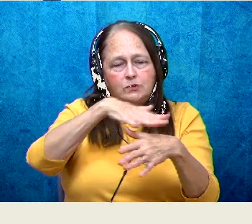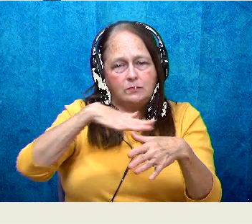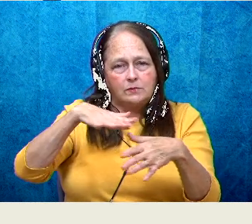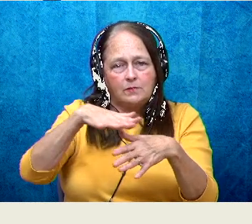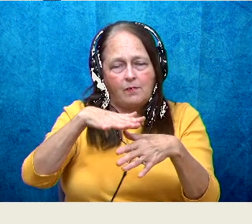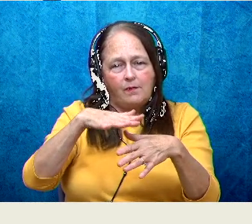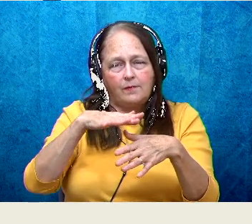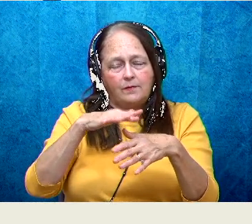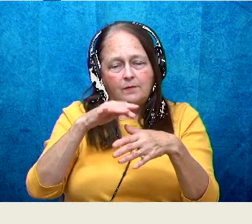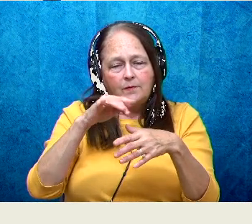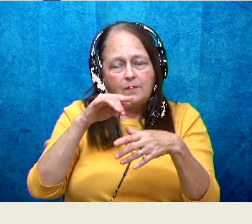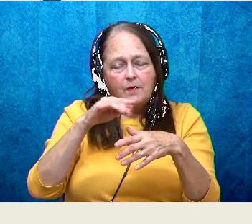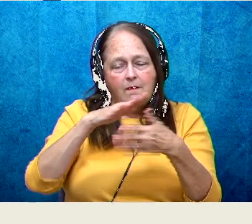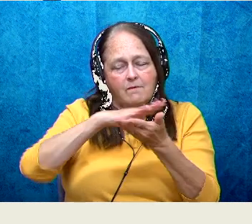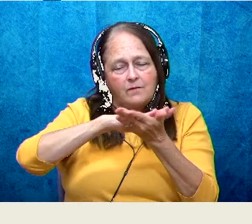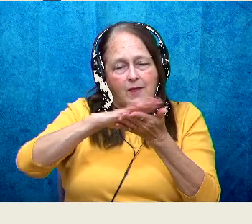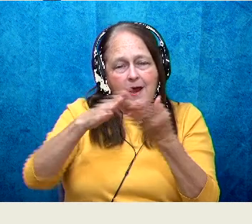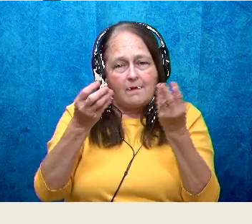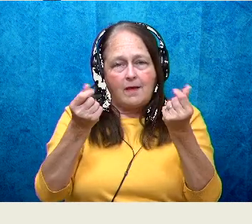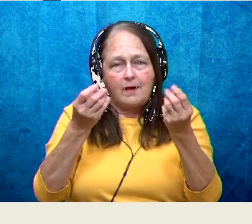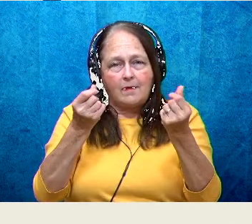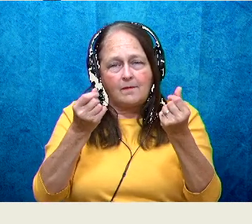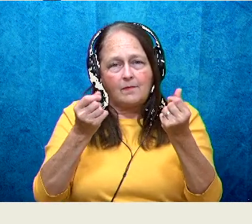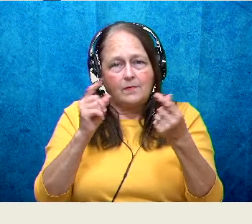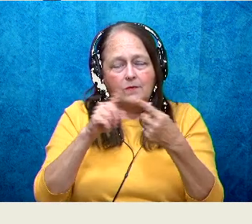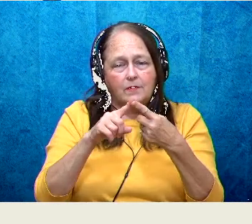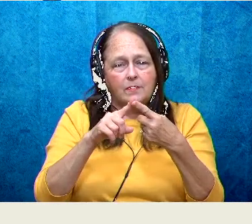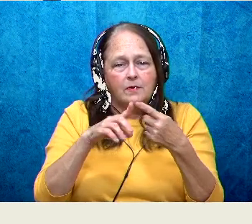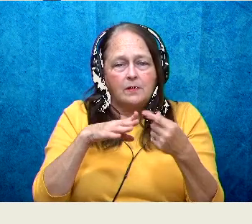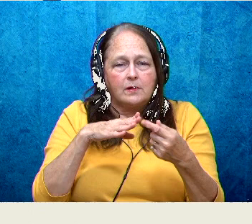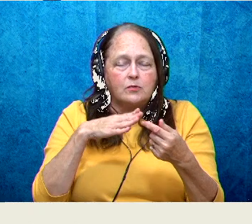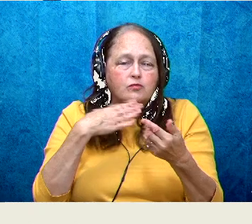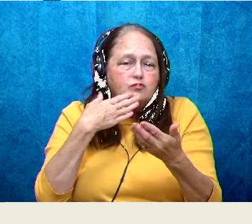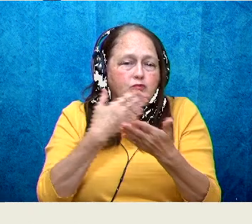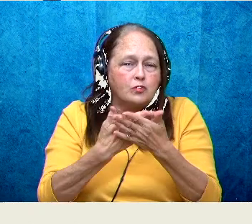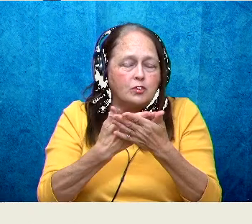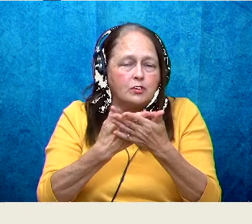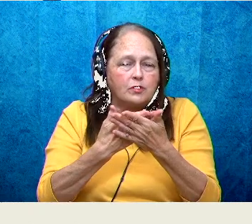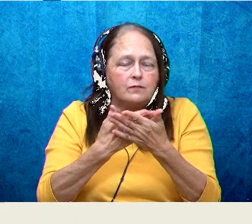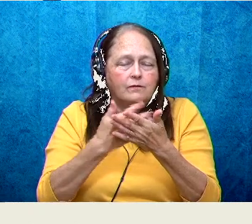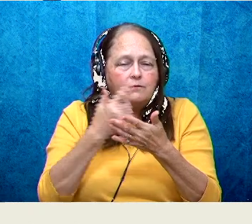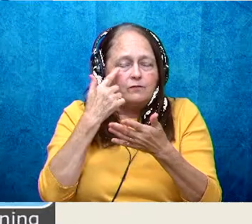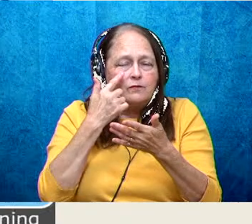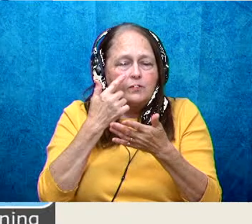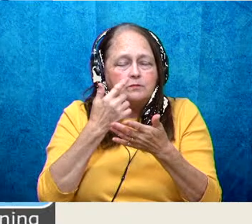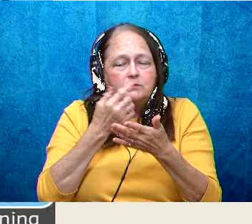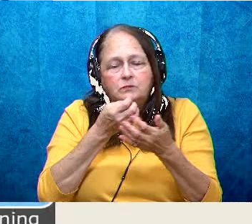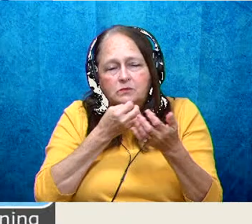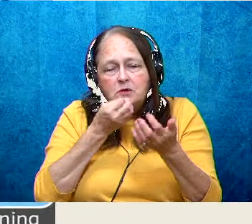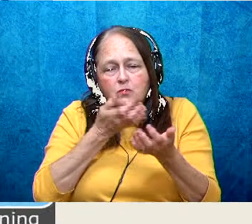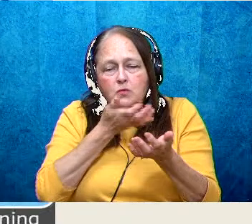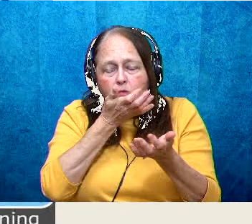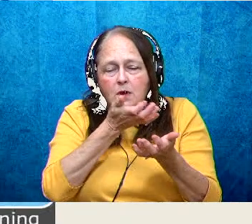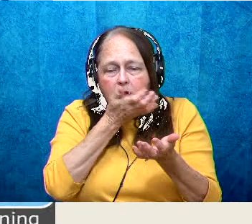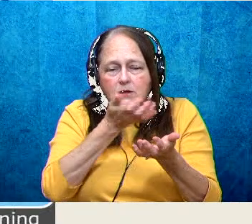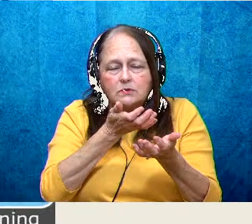of relatively flat land, and they tend to be good for grazing and agriculture.